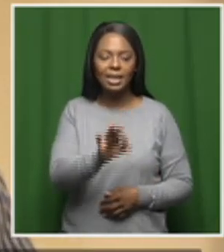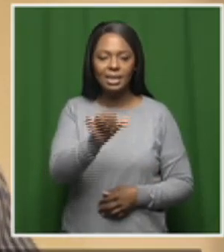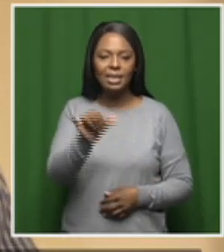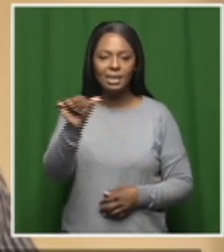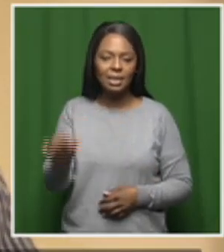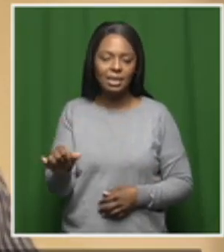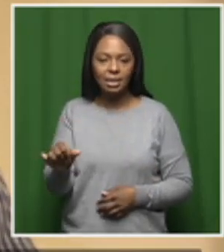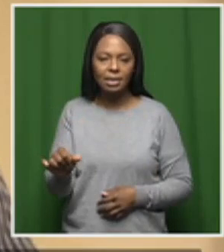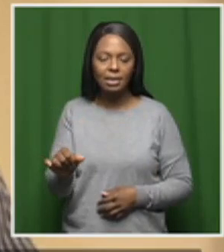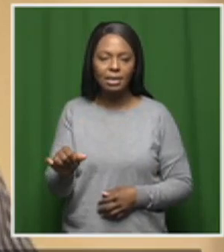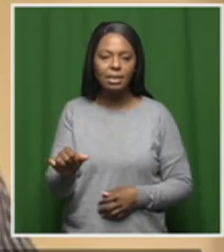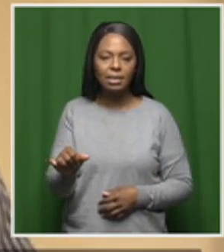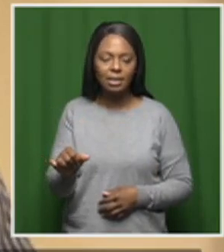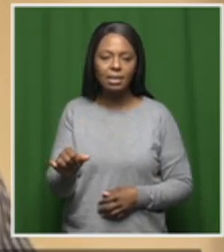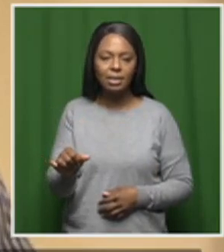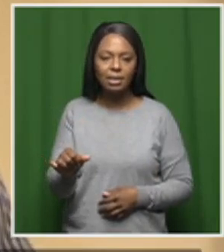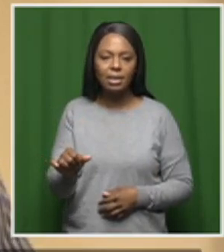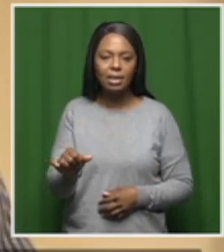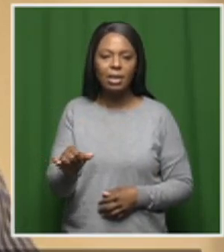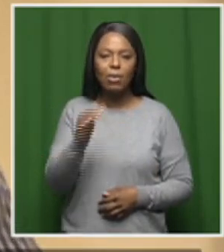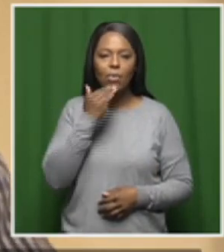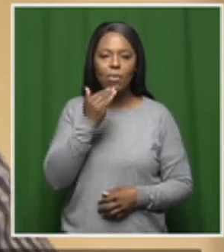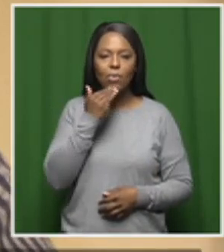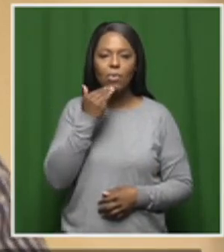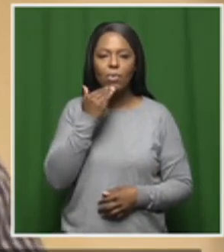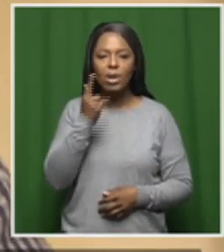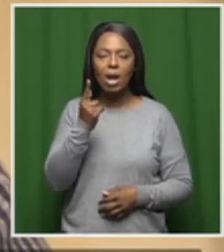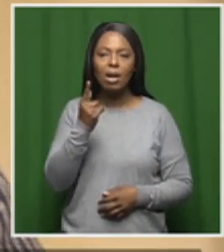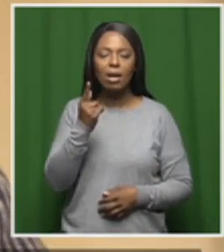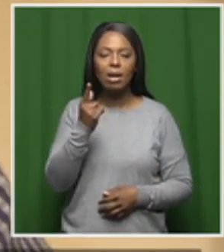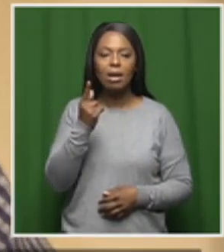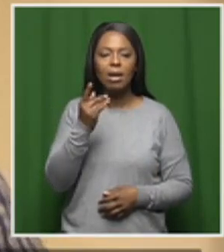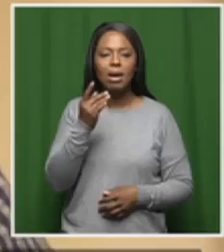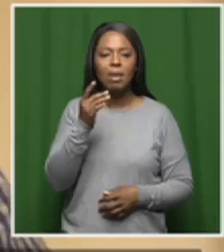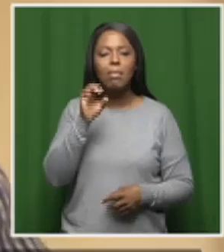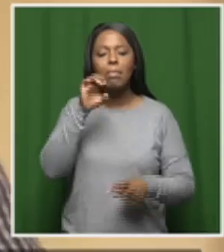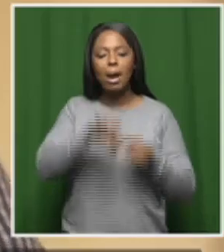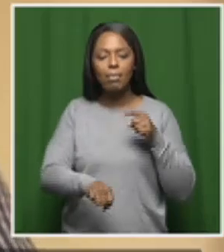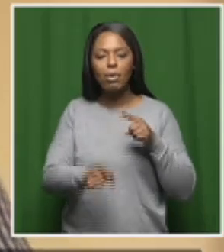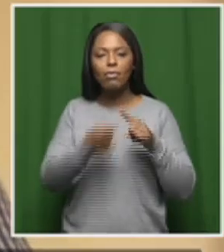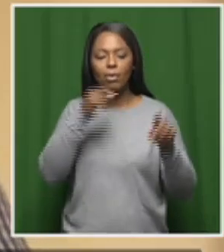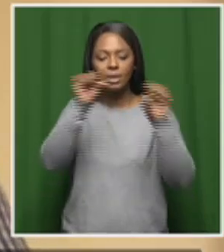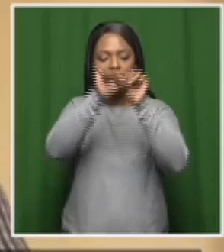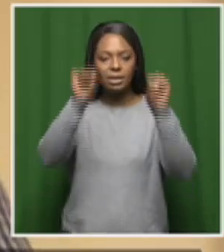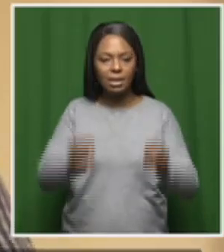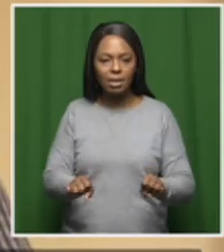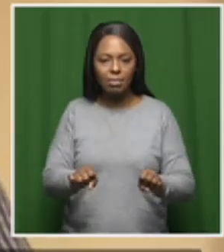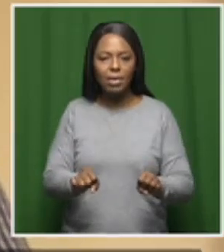1,366 that was up there on top. We are still going to go down until we finish the